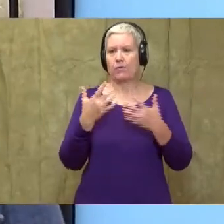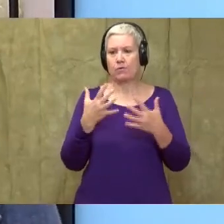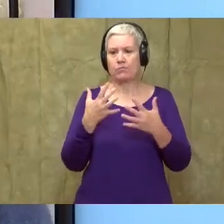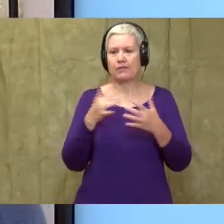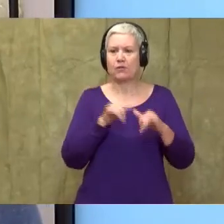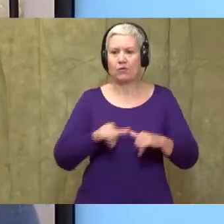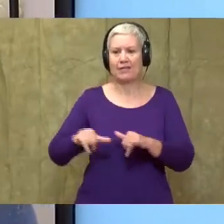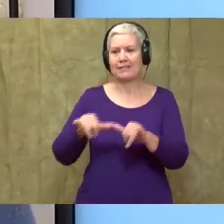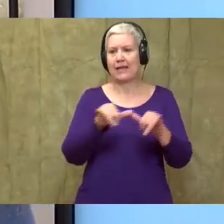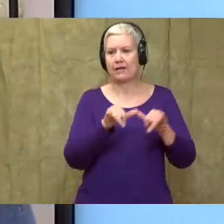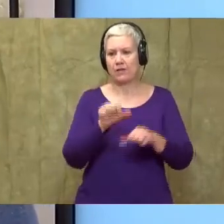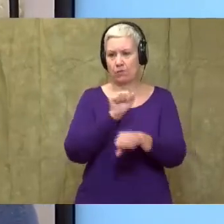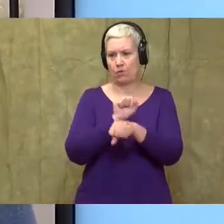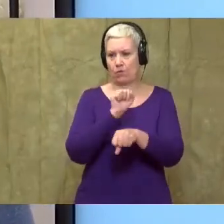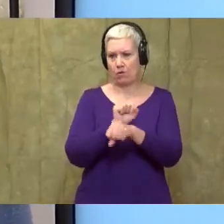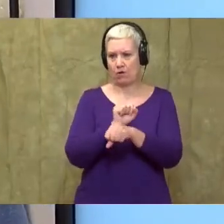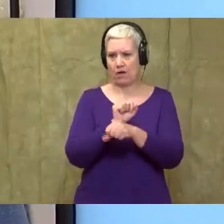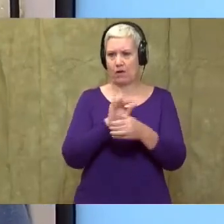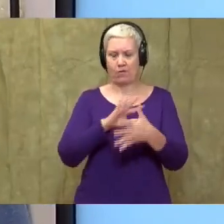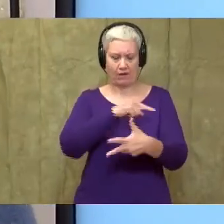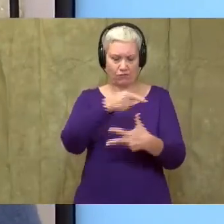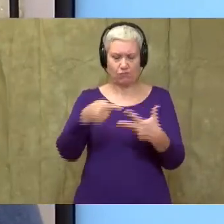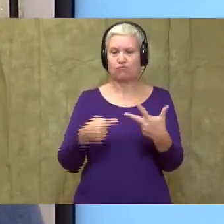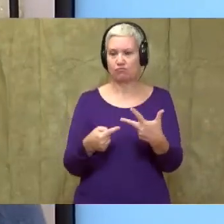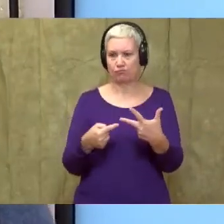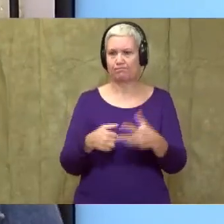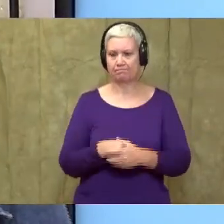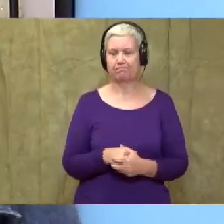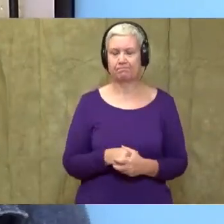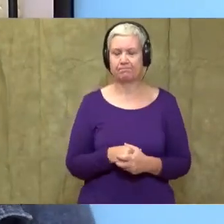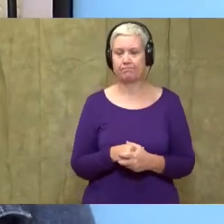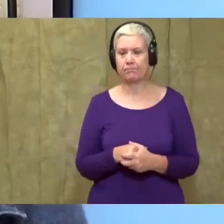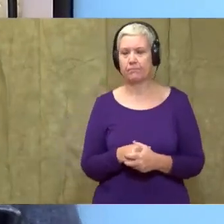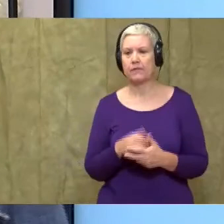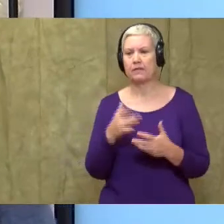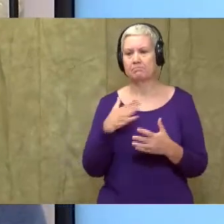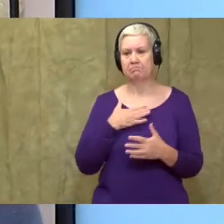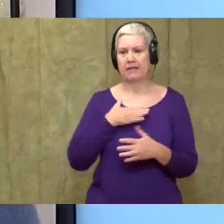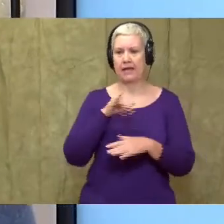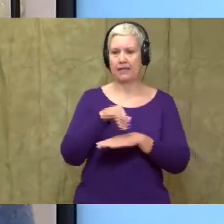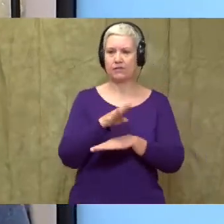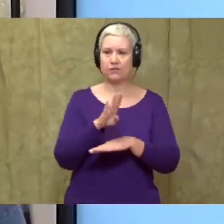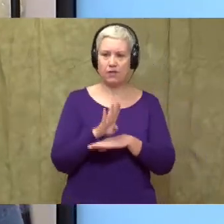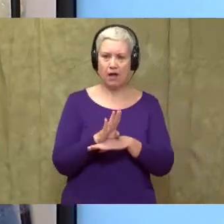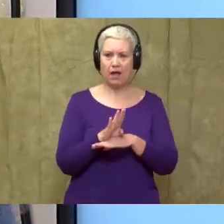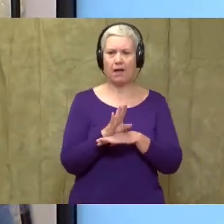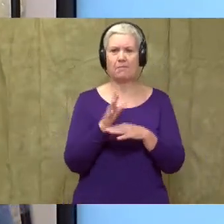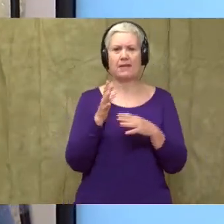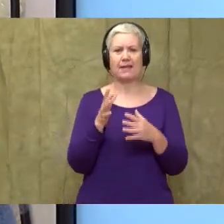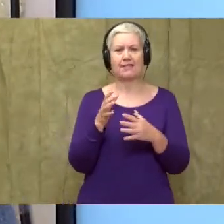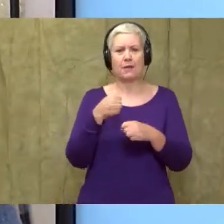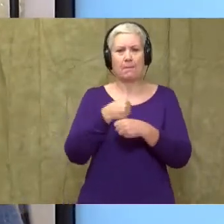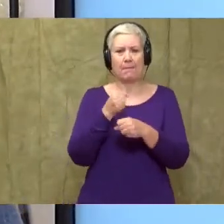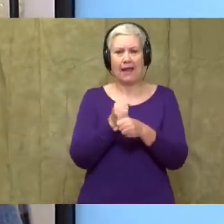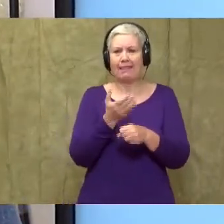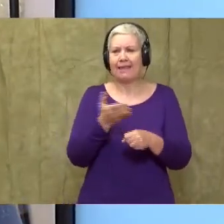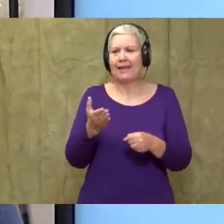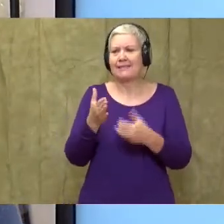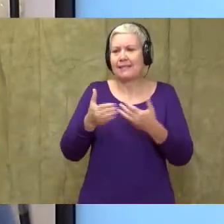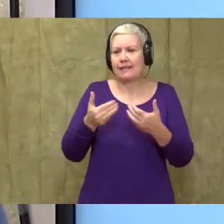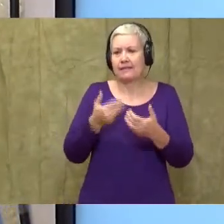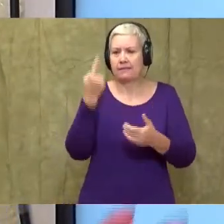we're working on for the rest of this quarter. And my job is just kind of to make that a little bit easier for you